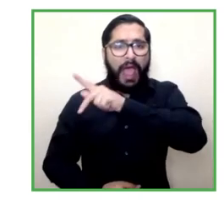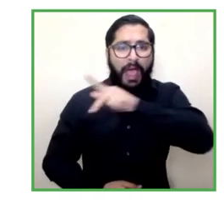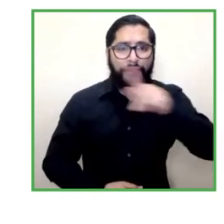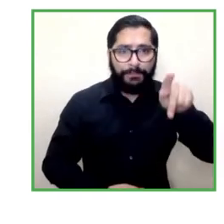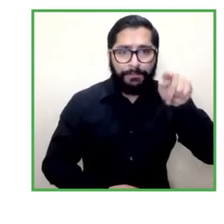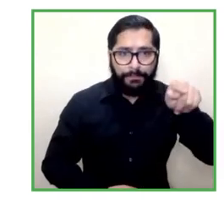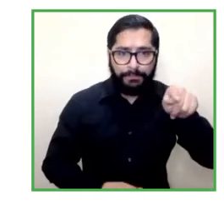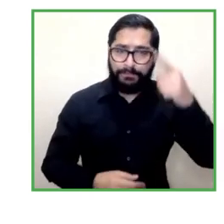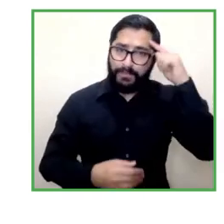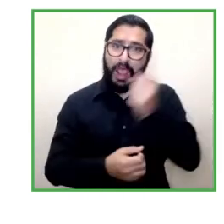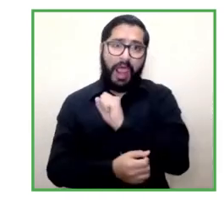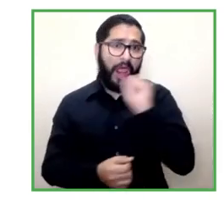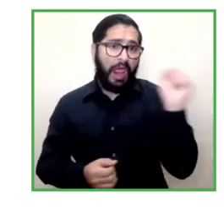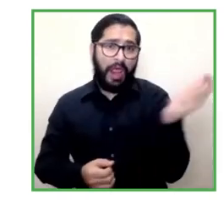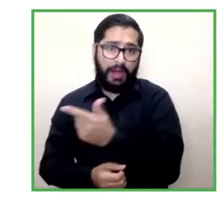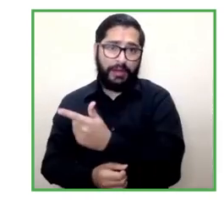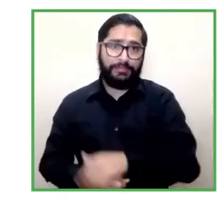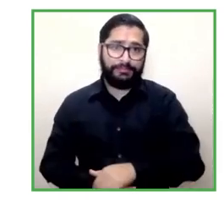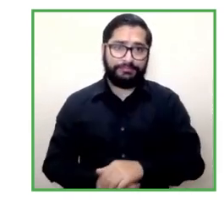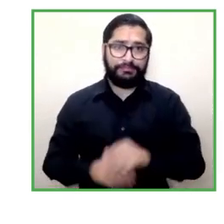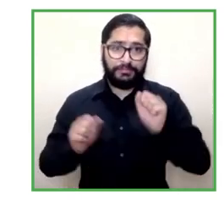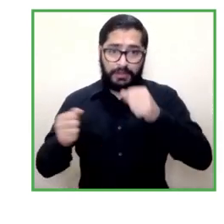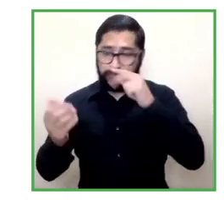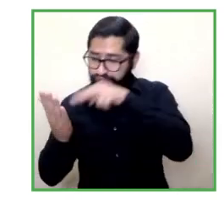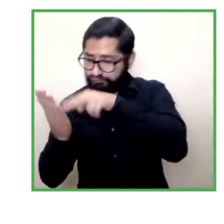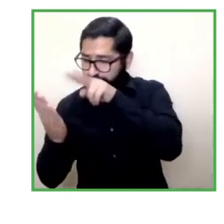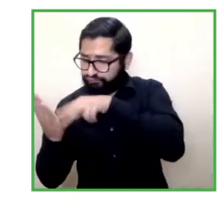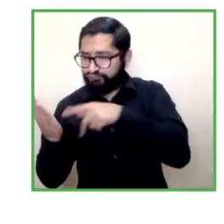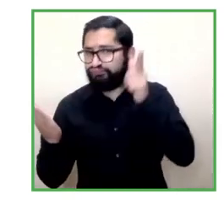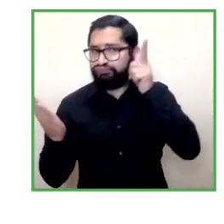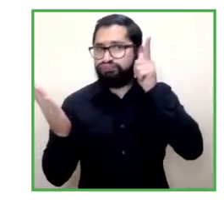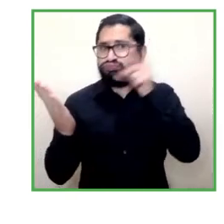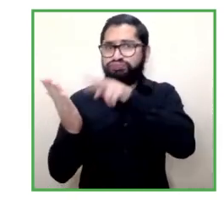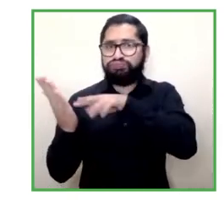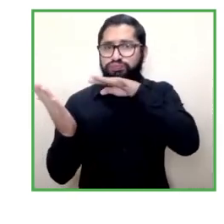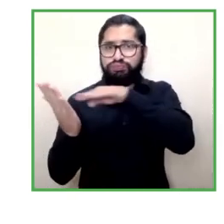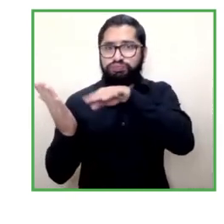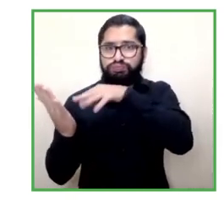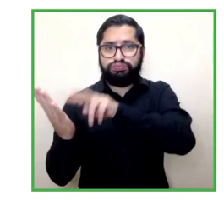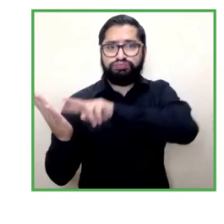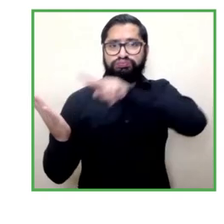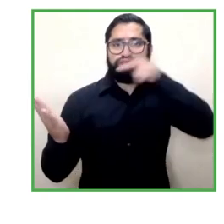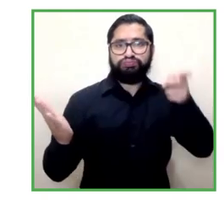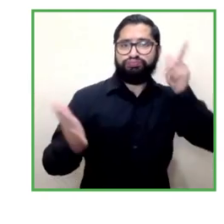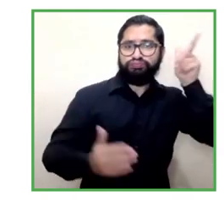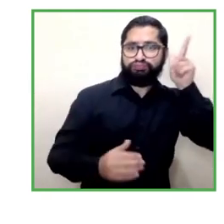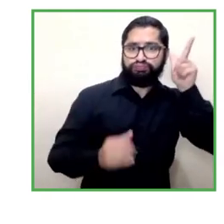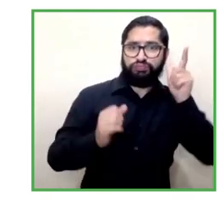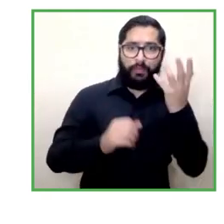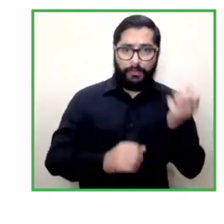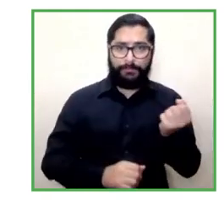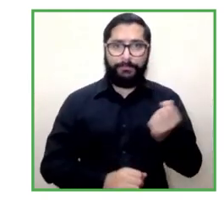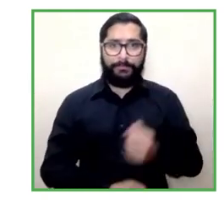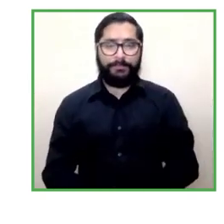additional services. So with that, we reached almost all the visually impaired people in Turkey. So we